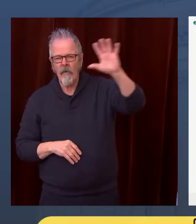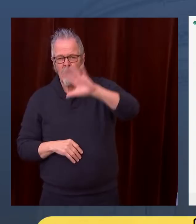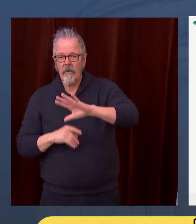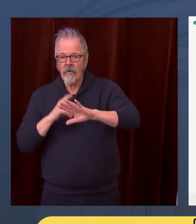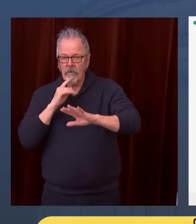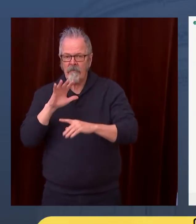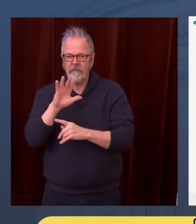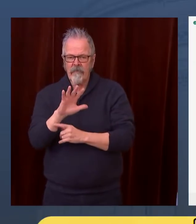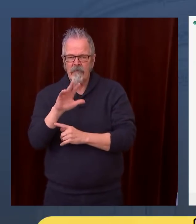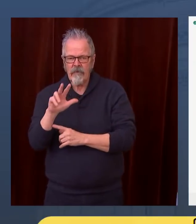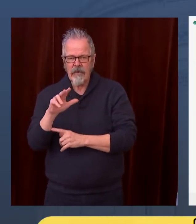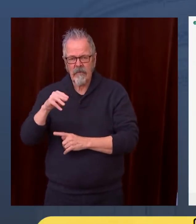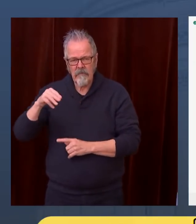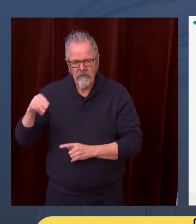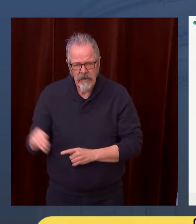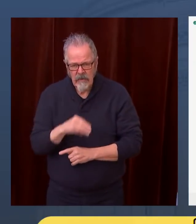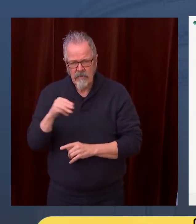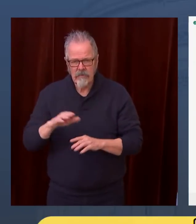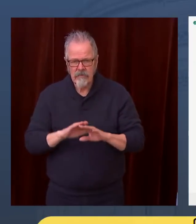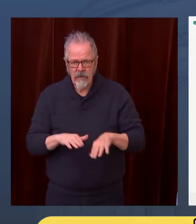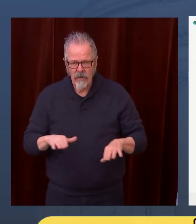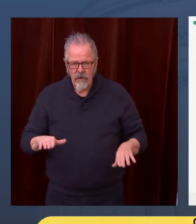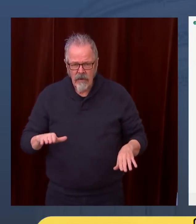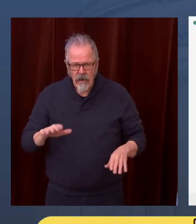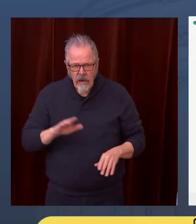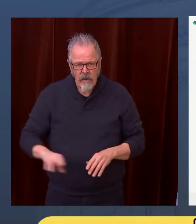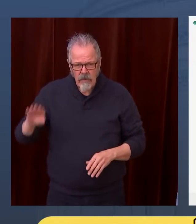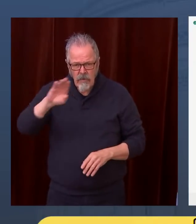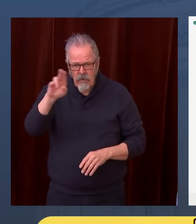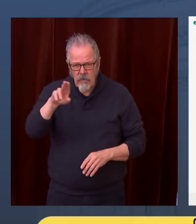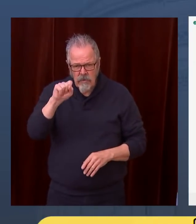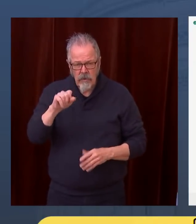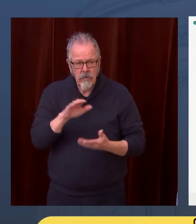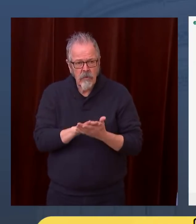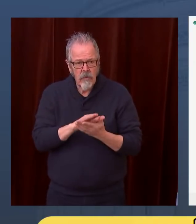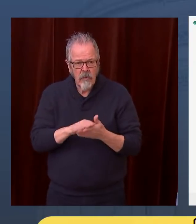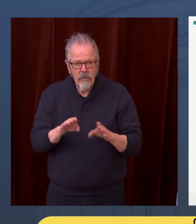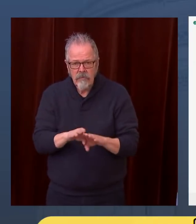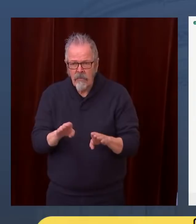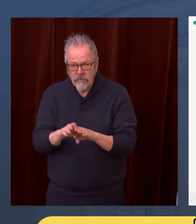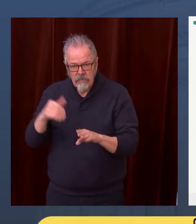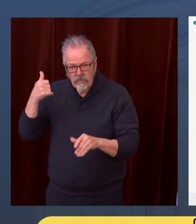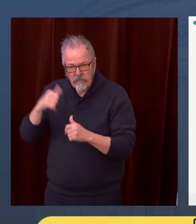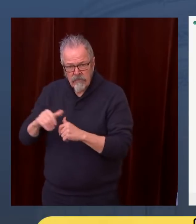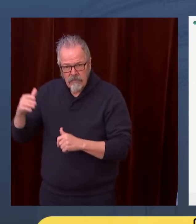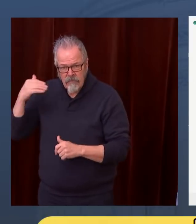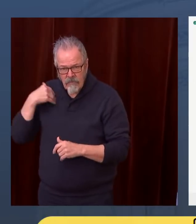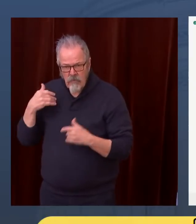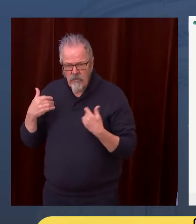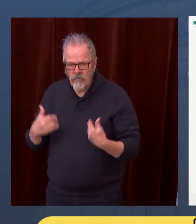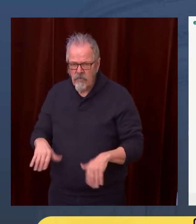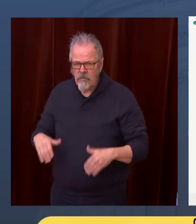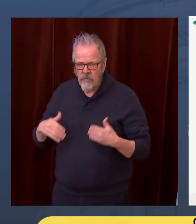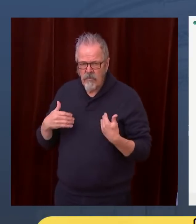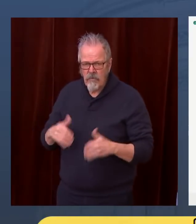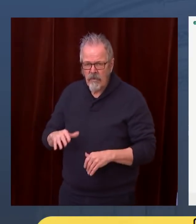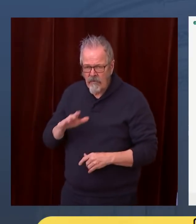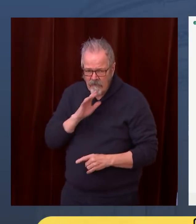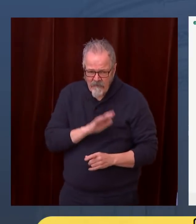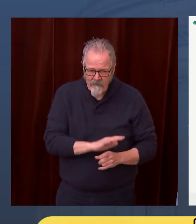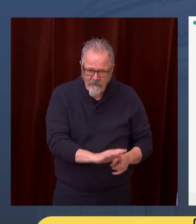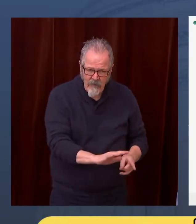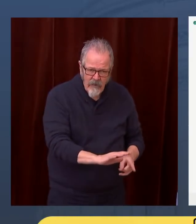children nationwide were not in in-person learning. From the 5-year-old to the 105-year-old, everybody had a part in a